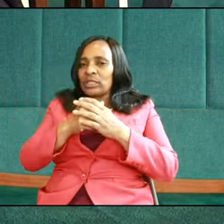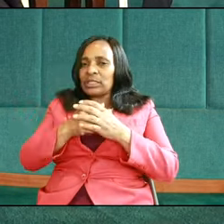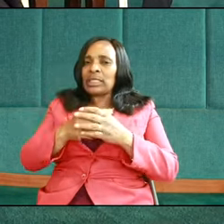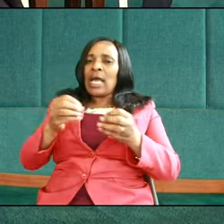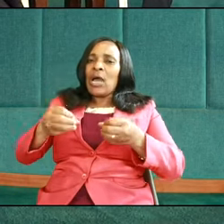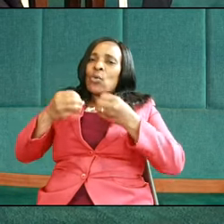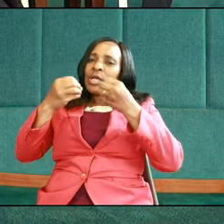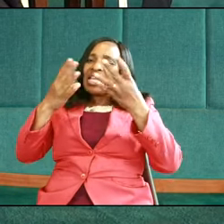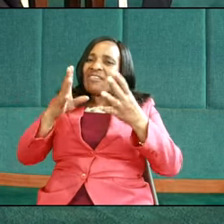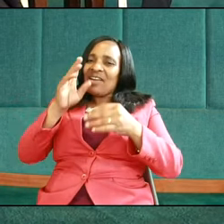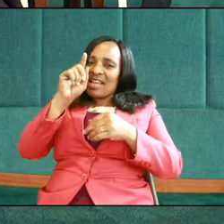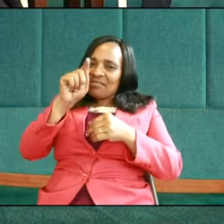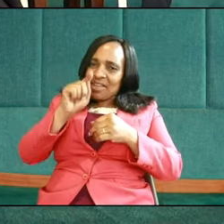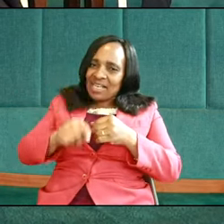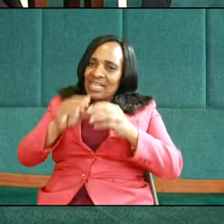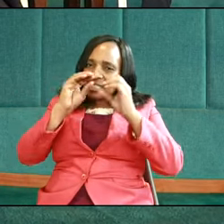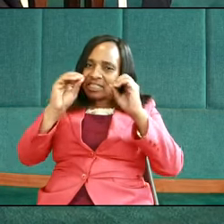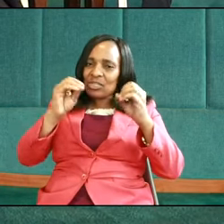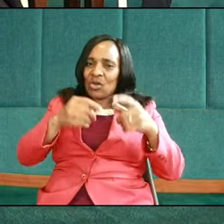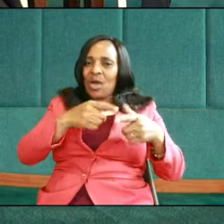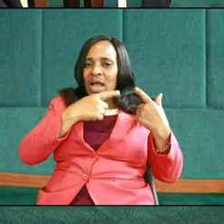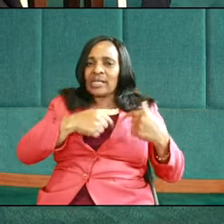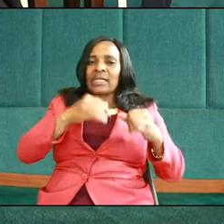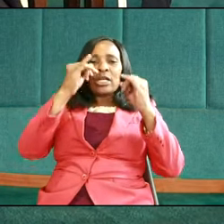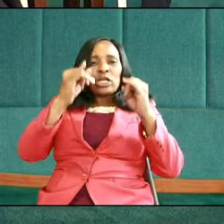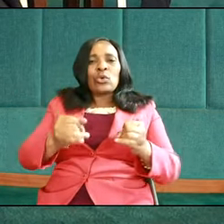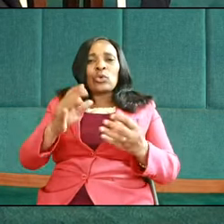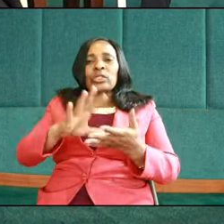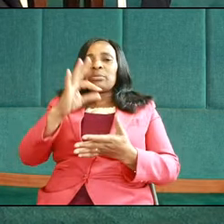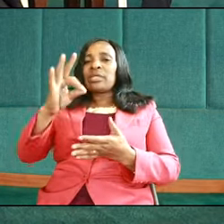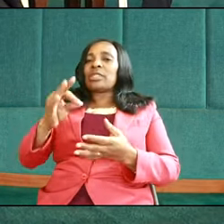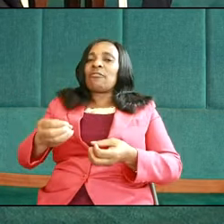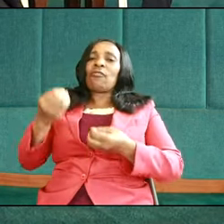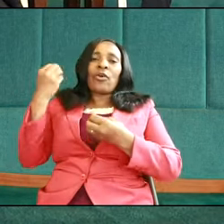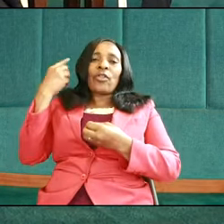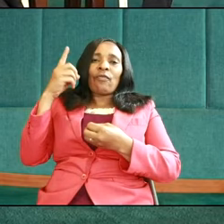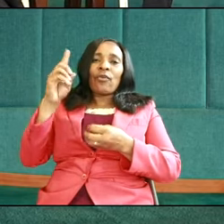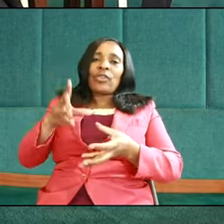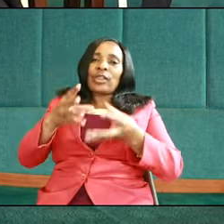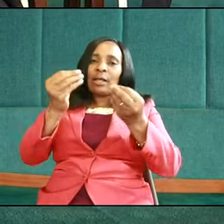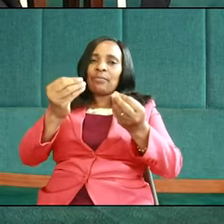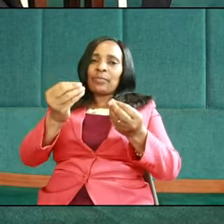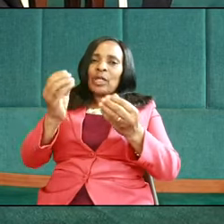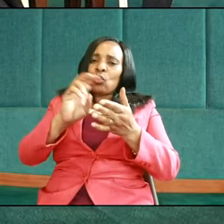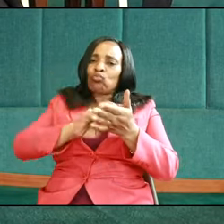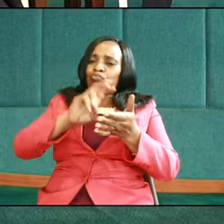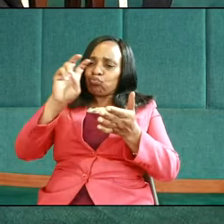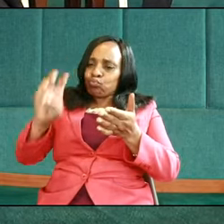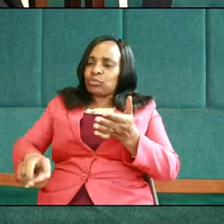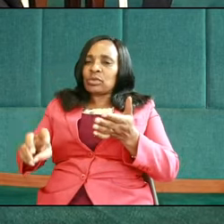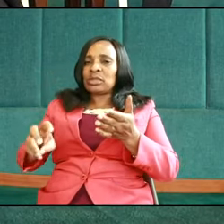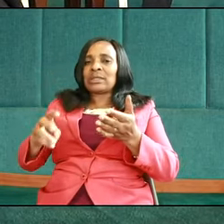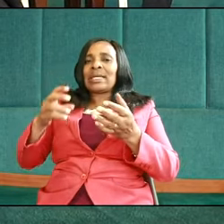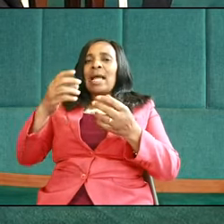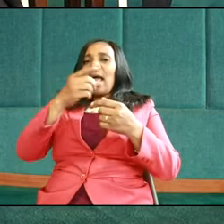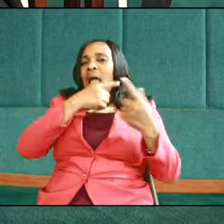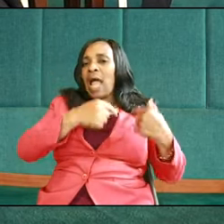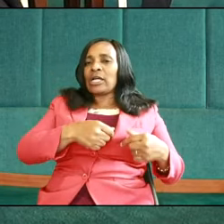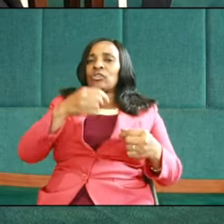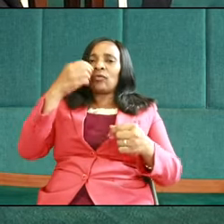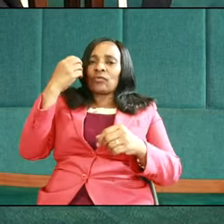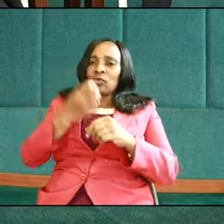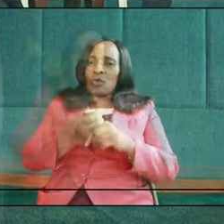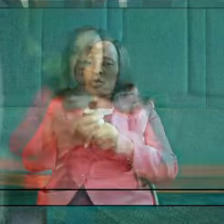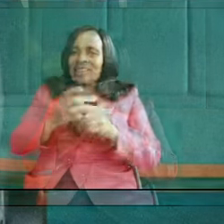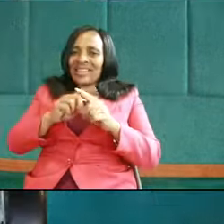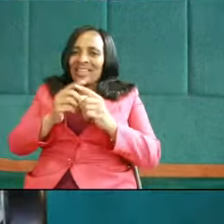an undivided heart and put a new spirit in them. I will remove from them their heart of stone and